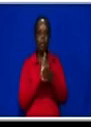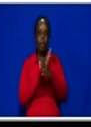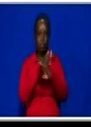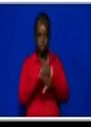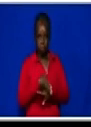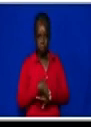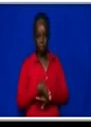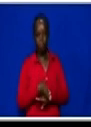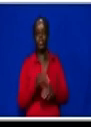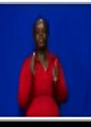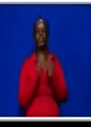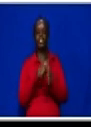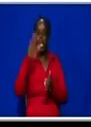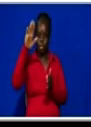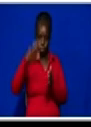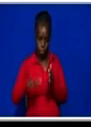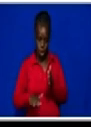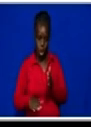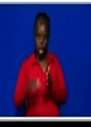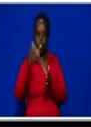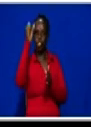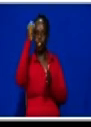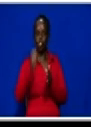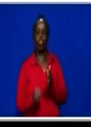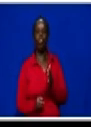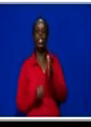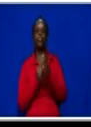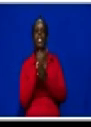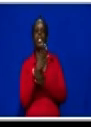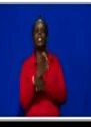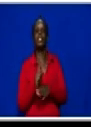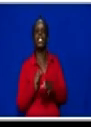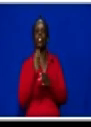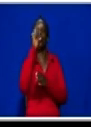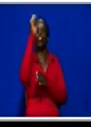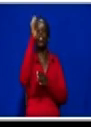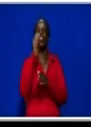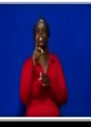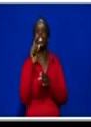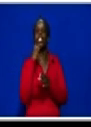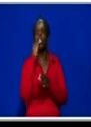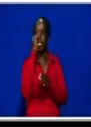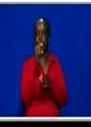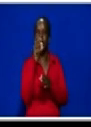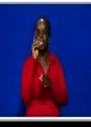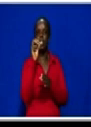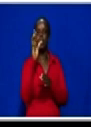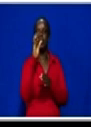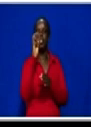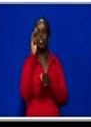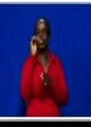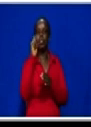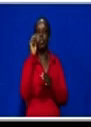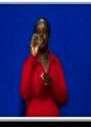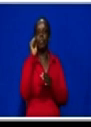with a dwarf pea plant, and tallness is dominant over